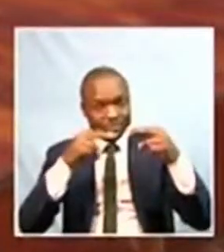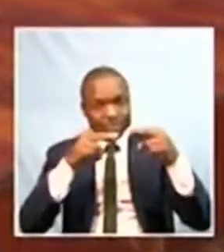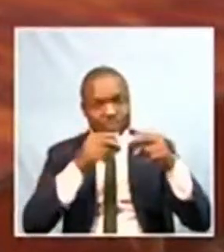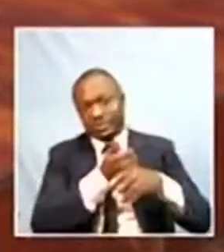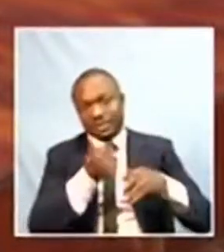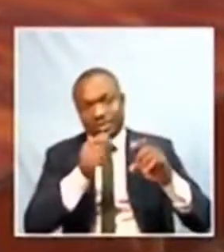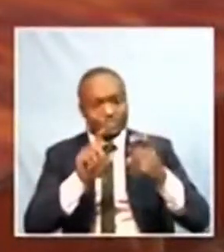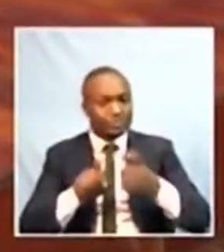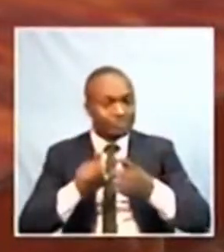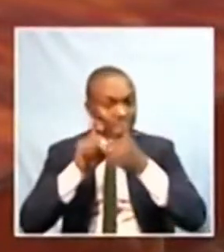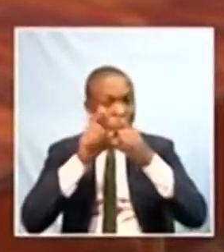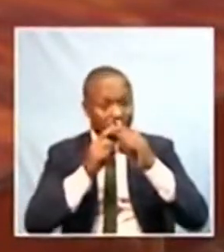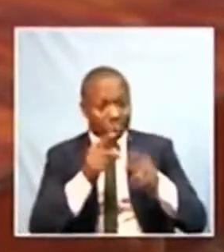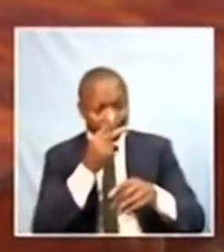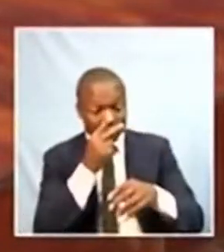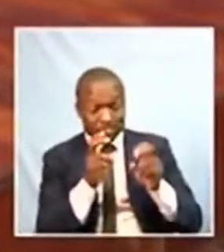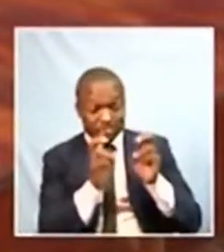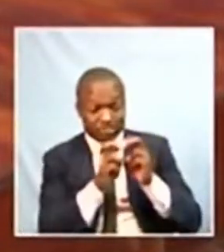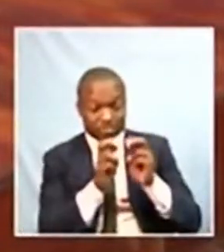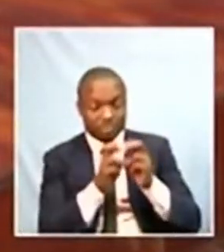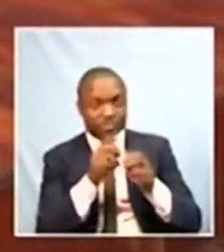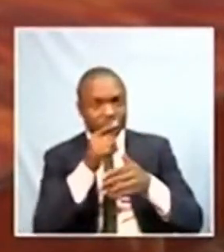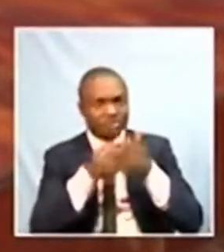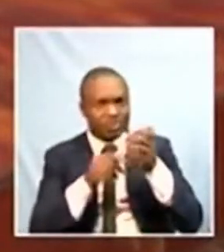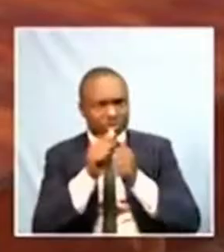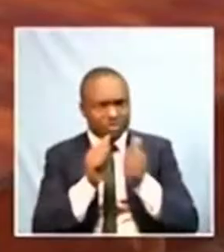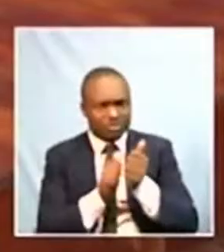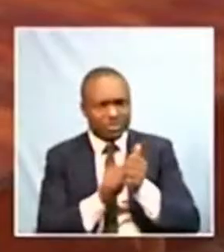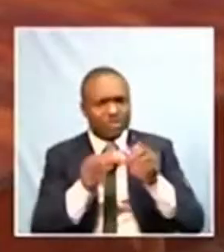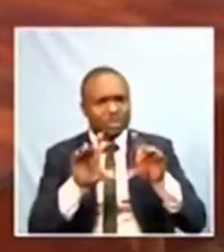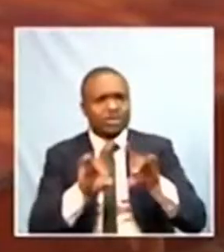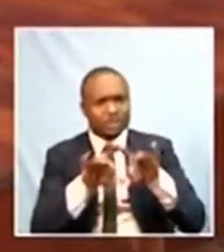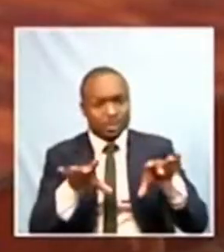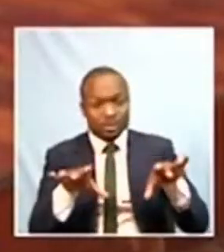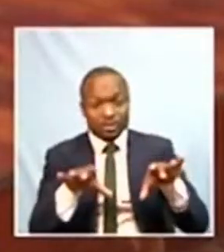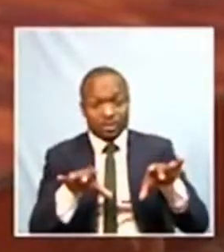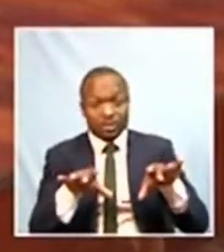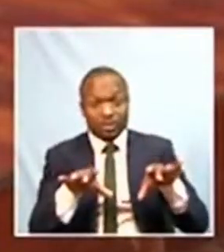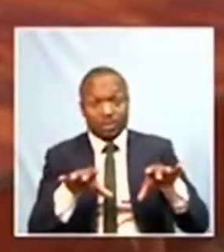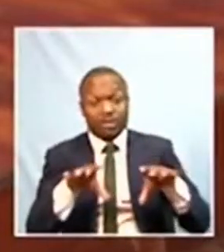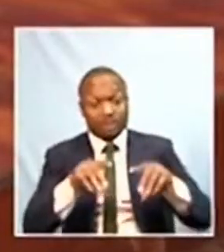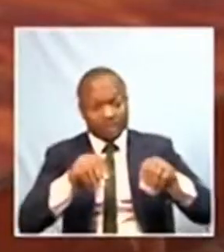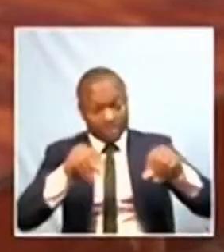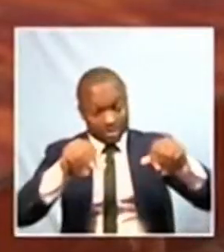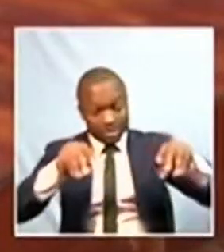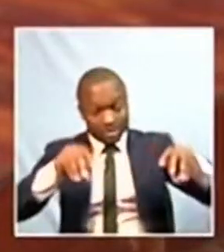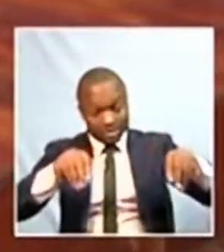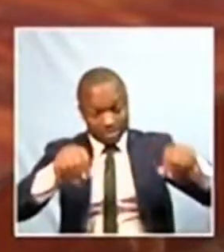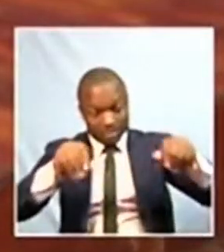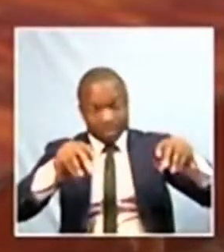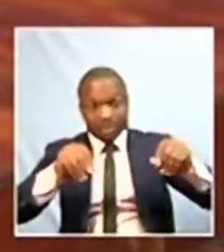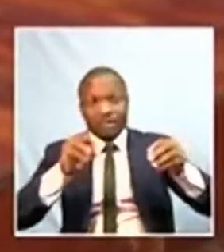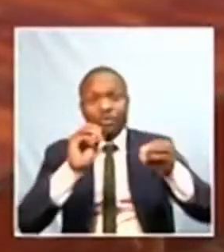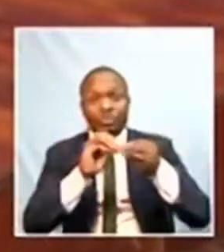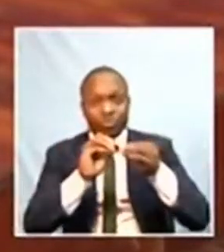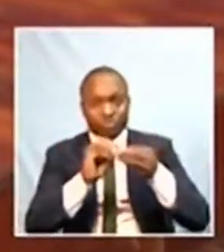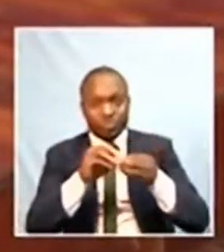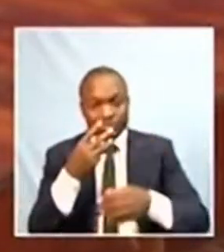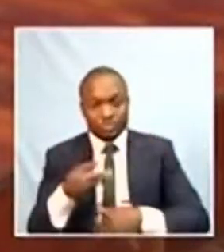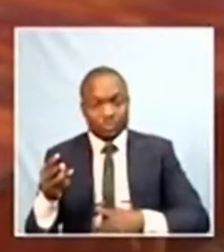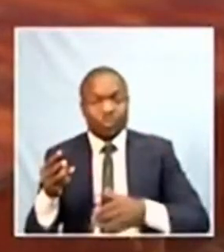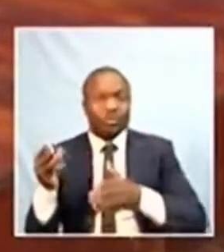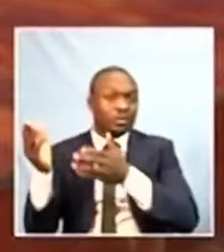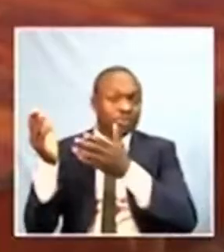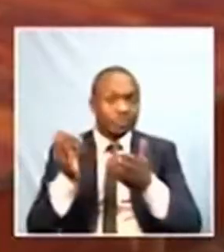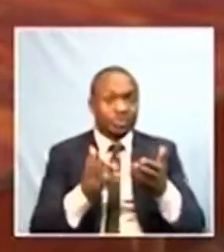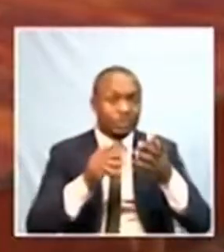the contract itself, What about the terrain? it's a sandy terrain, and most of the materials are gotten from outside